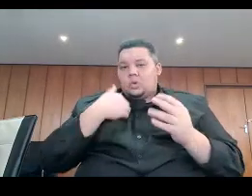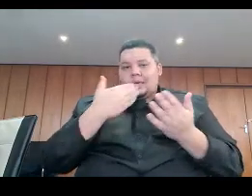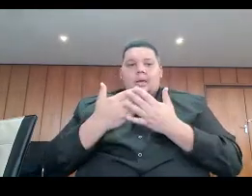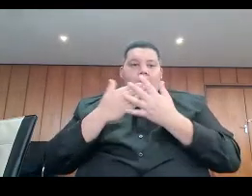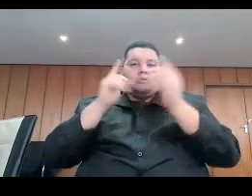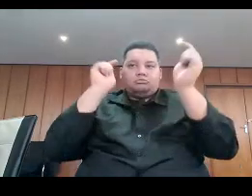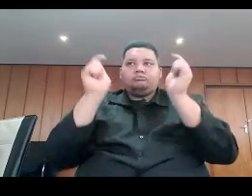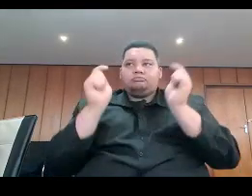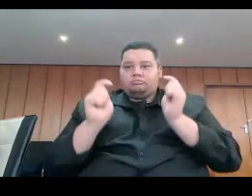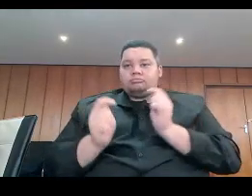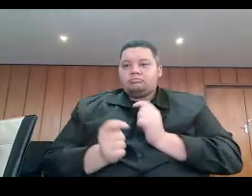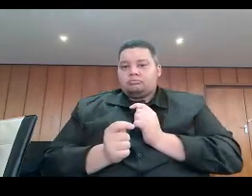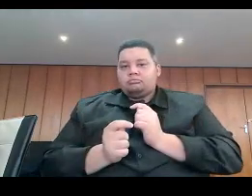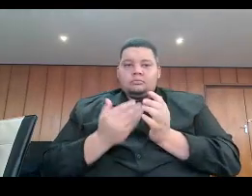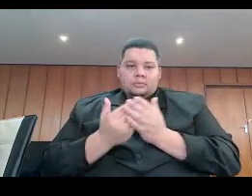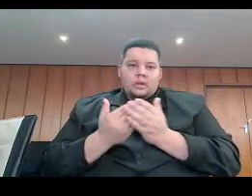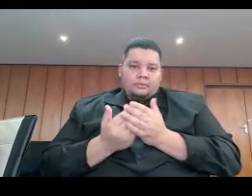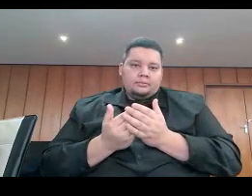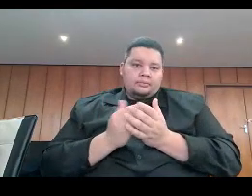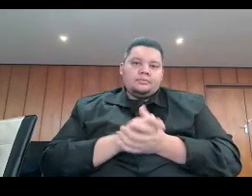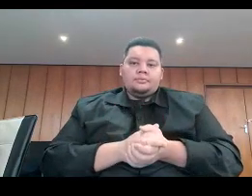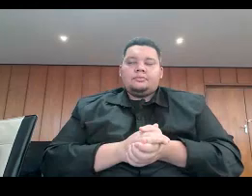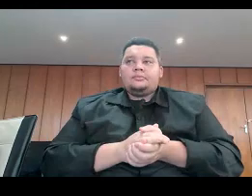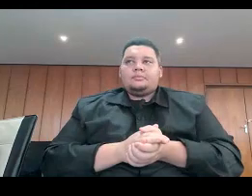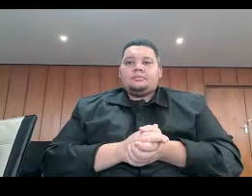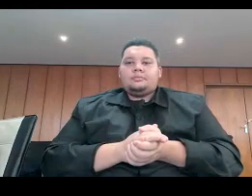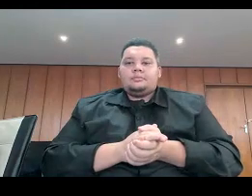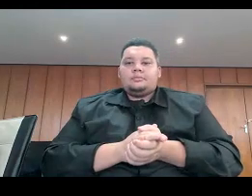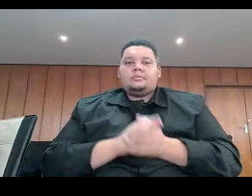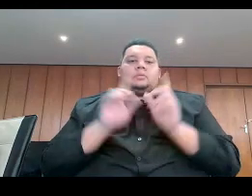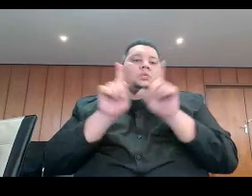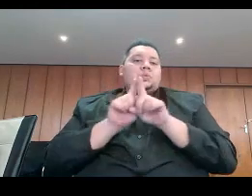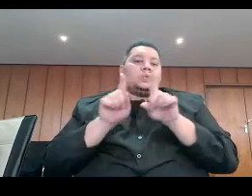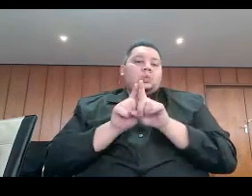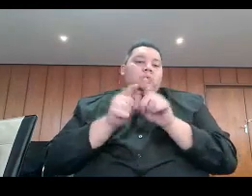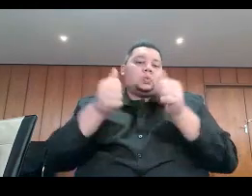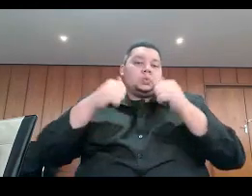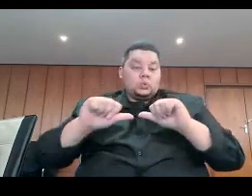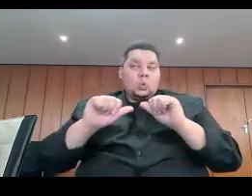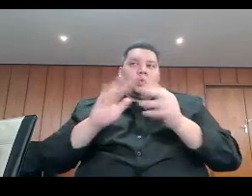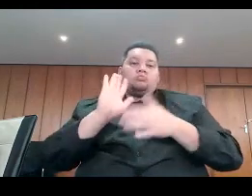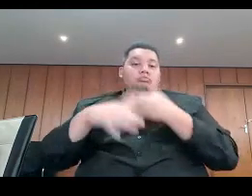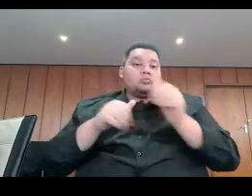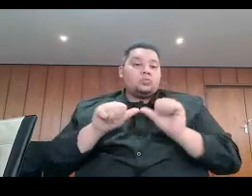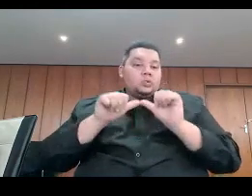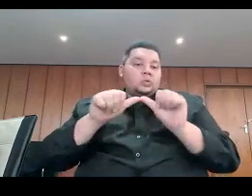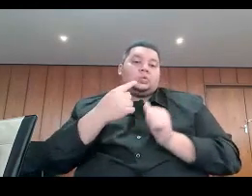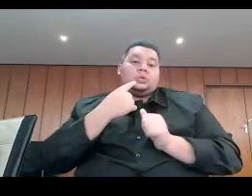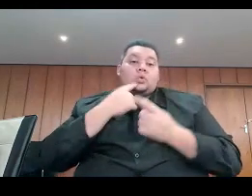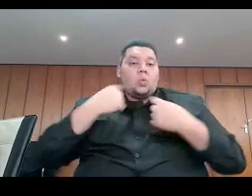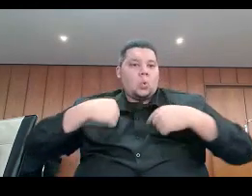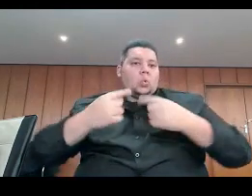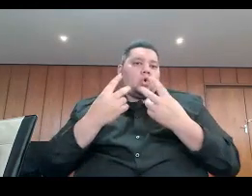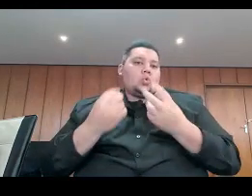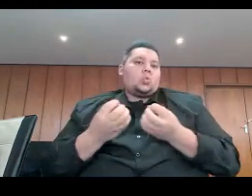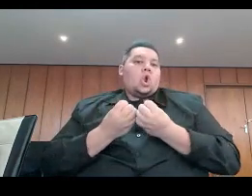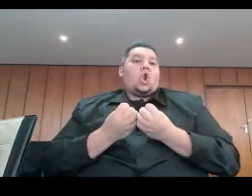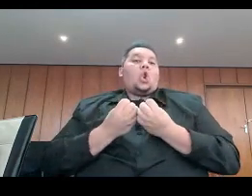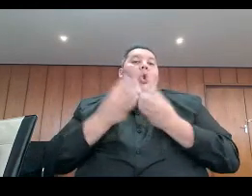turn it around in what we do. And then to move on, just to say that we've done a lot